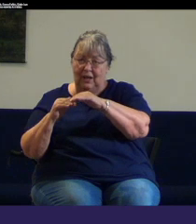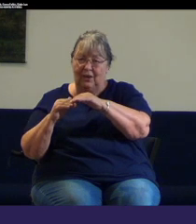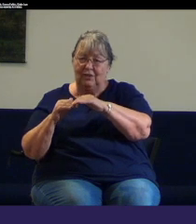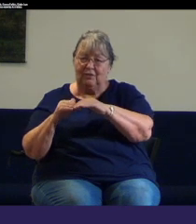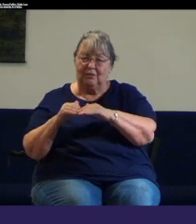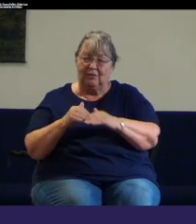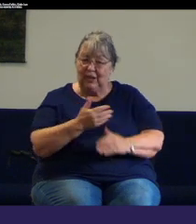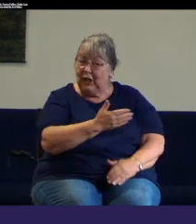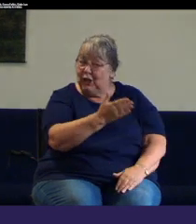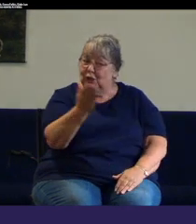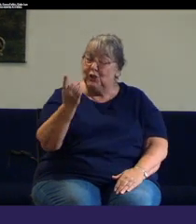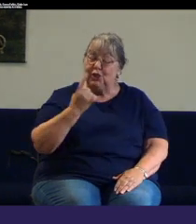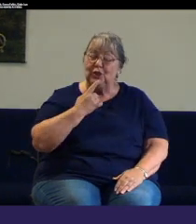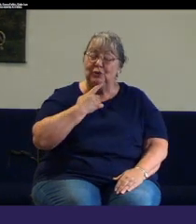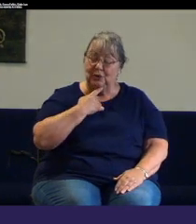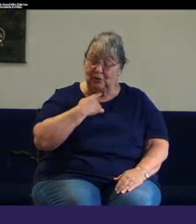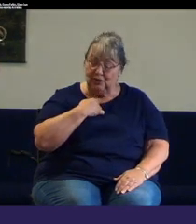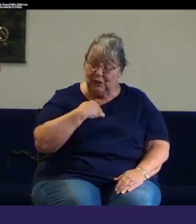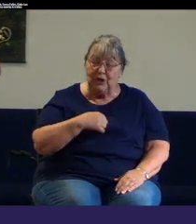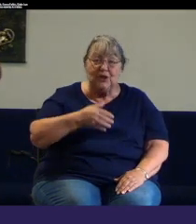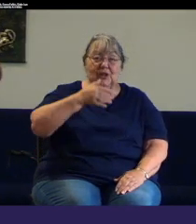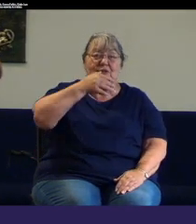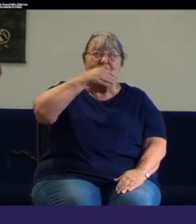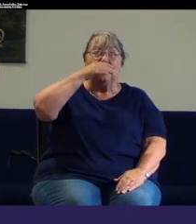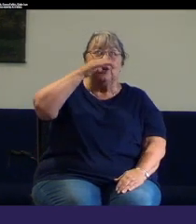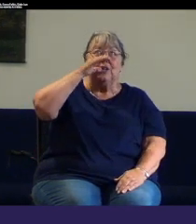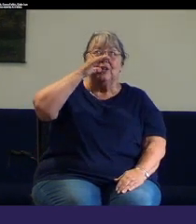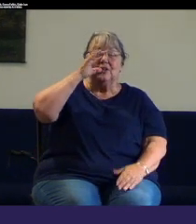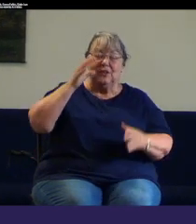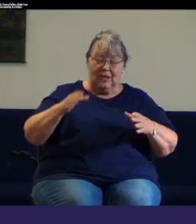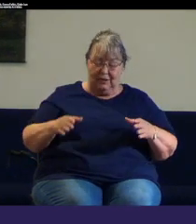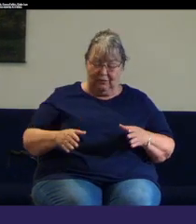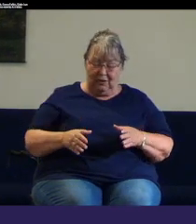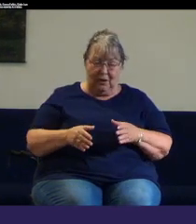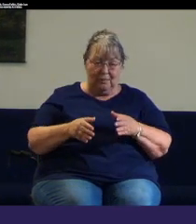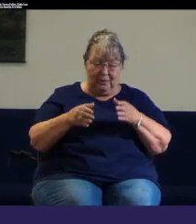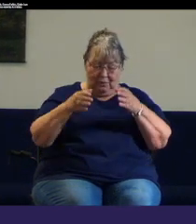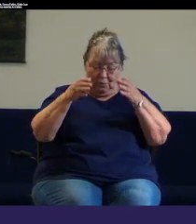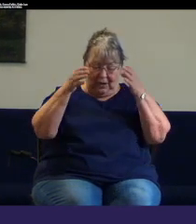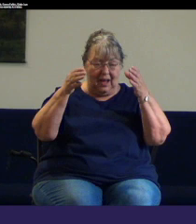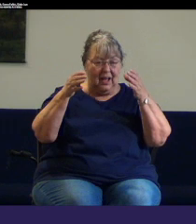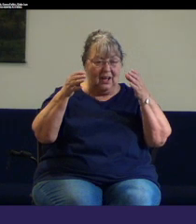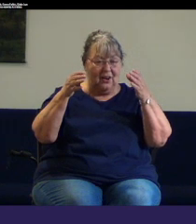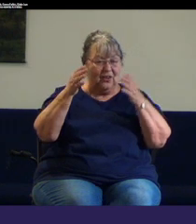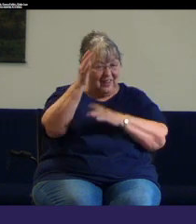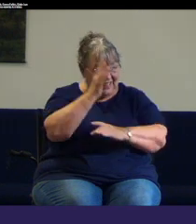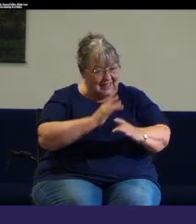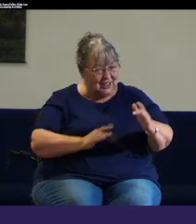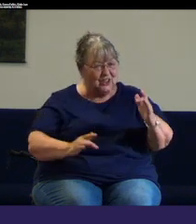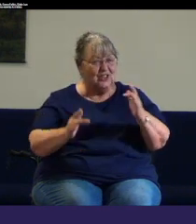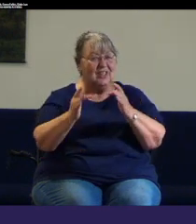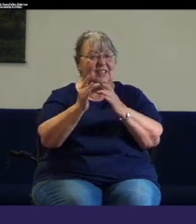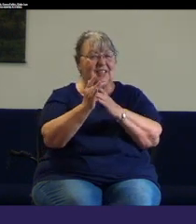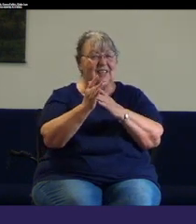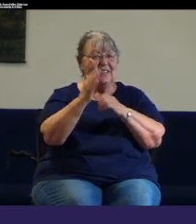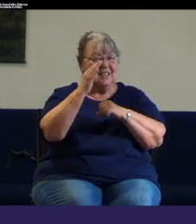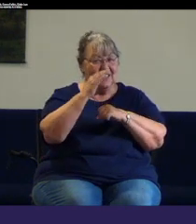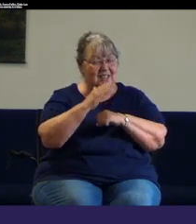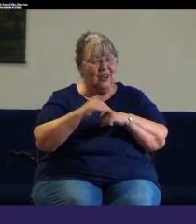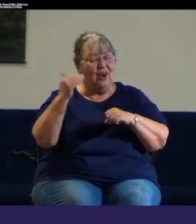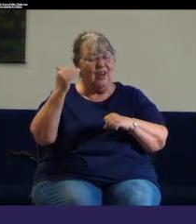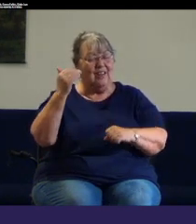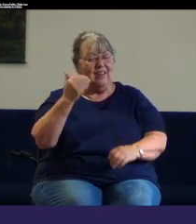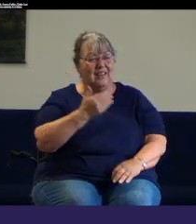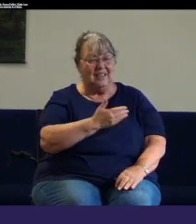of self. Do you thirst for a drink from the well? Jesus